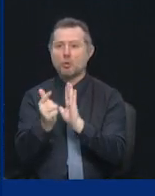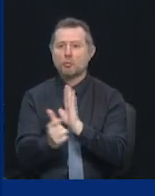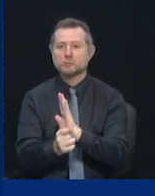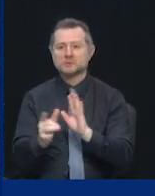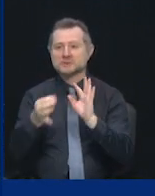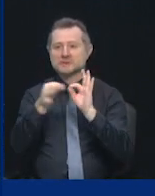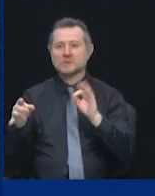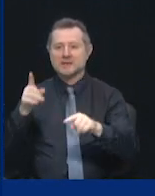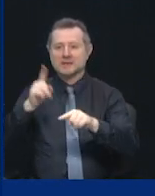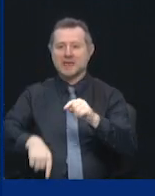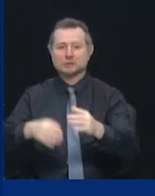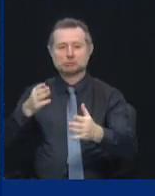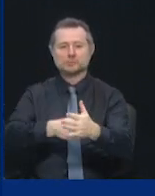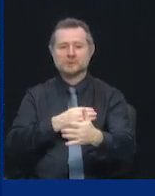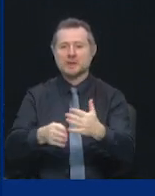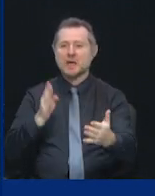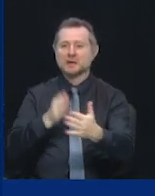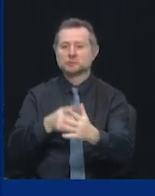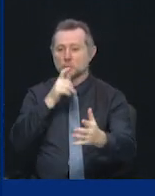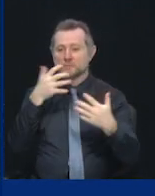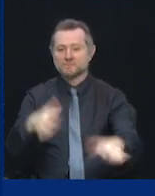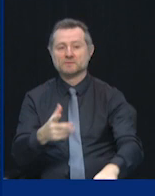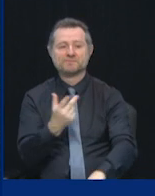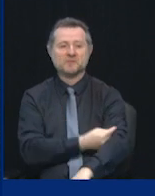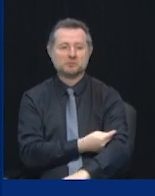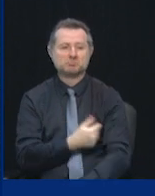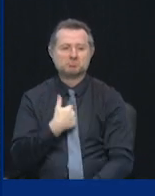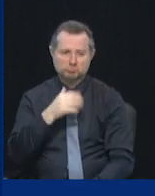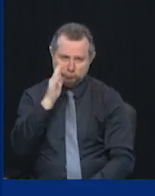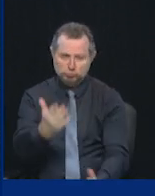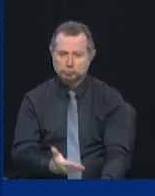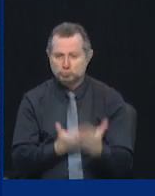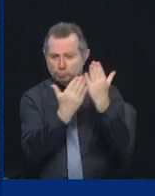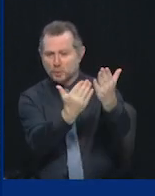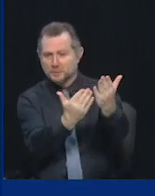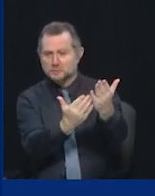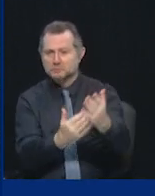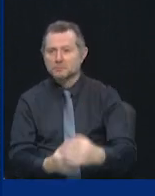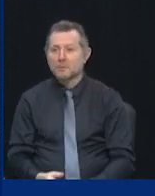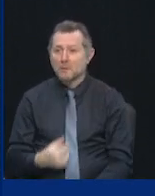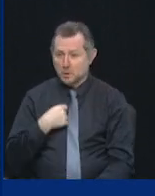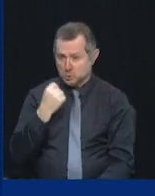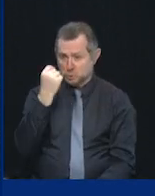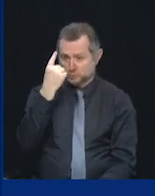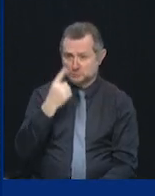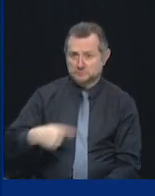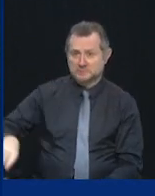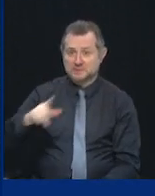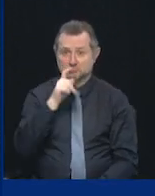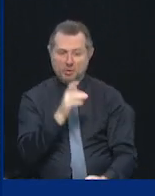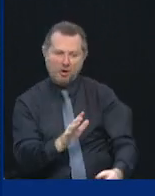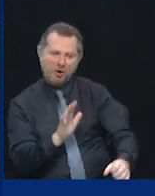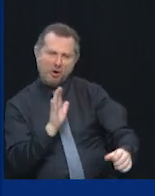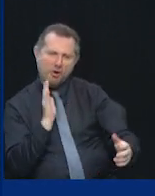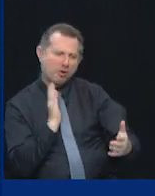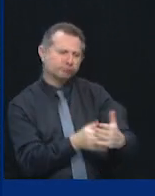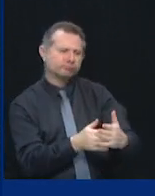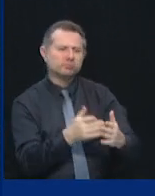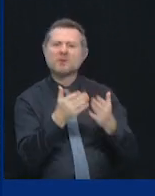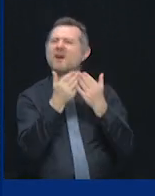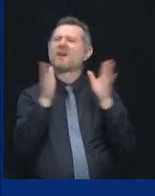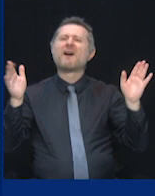person who has a vaccine. I understand the anti-vaccine argument very well. We've been through